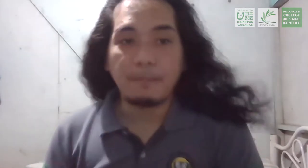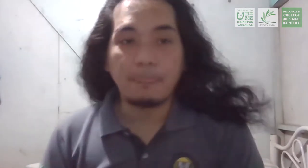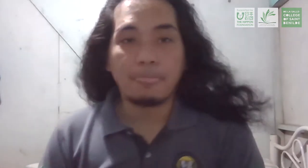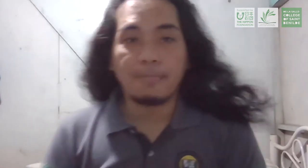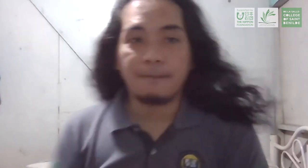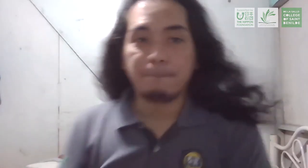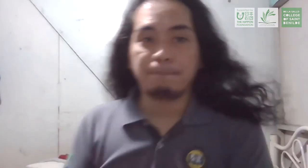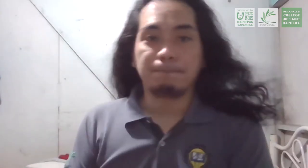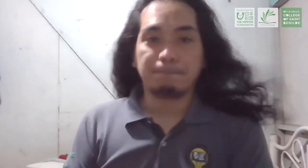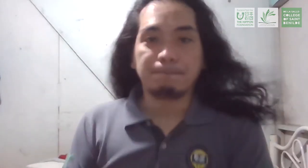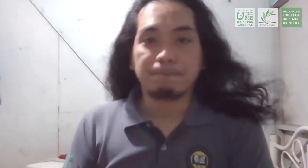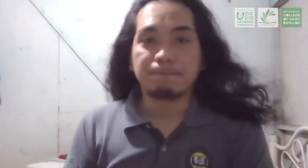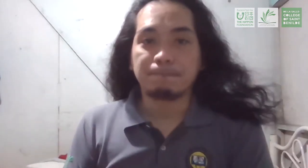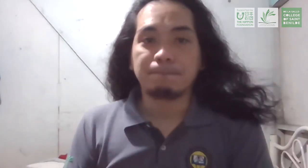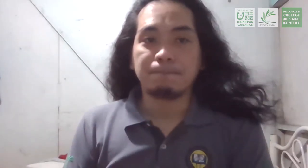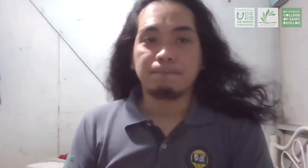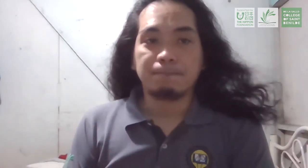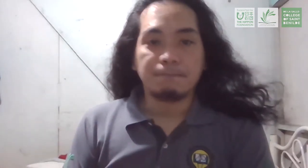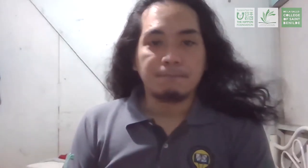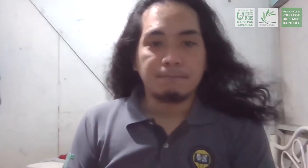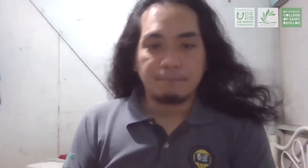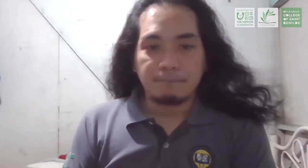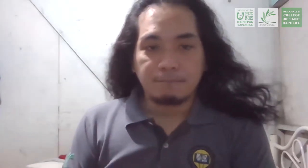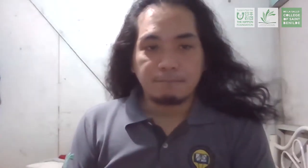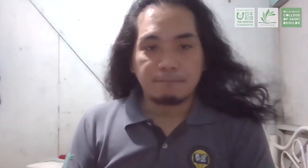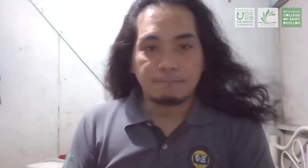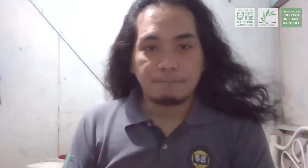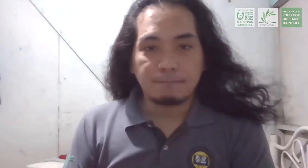what the object is. So